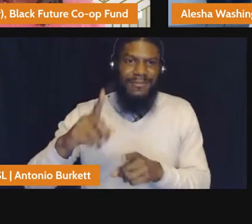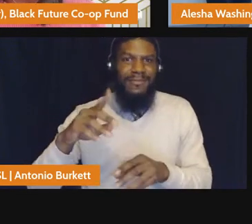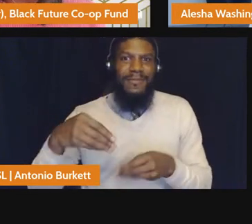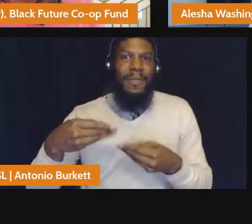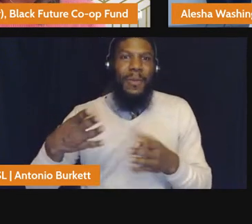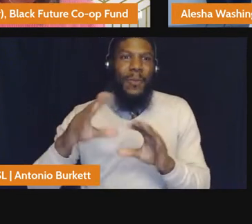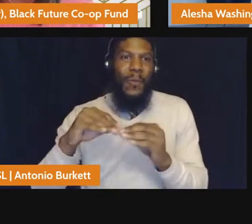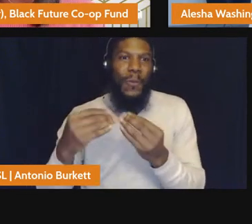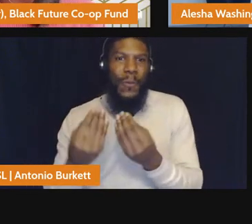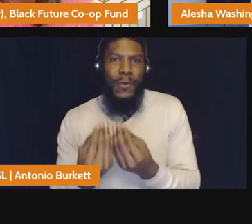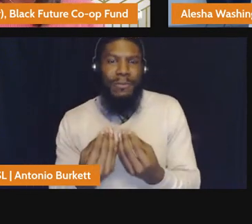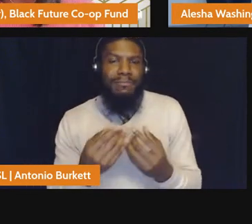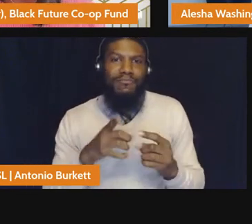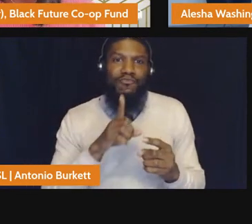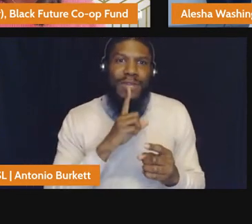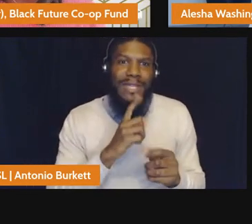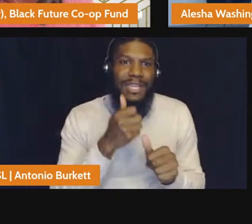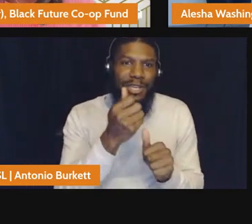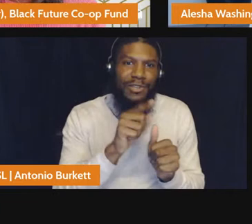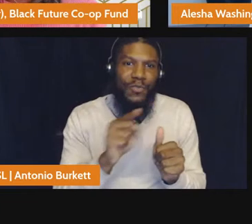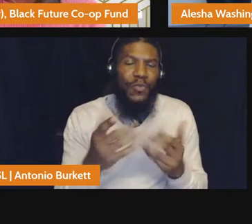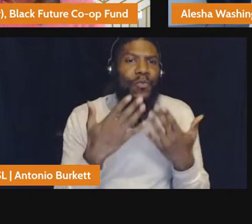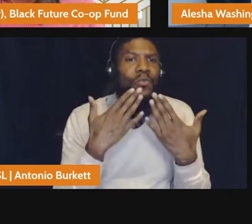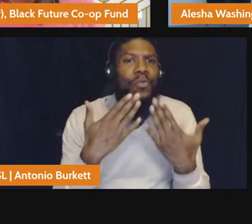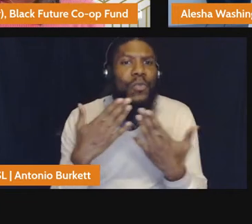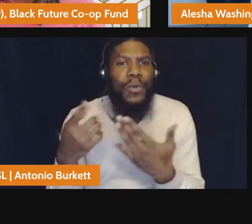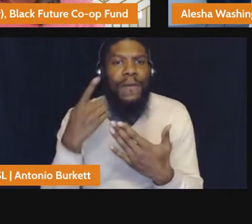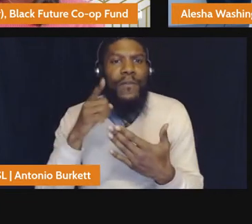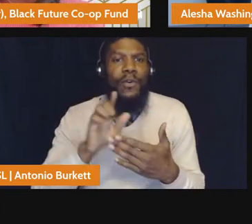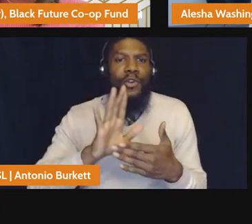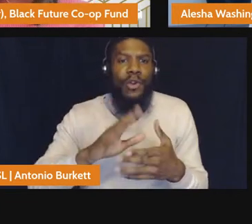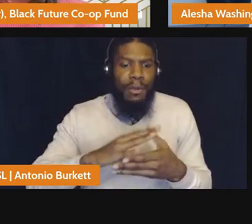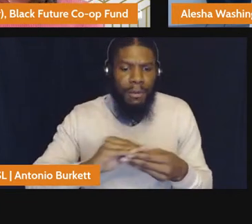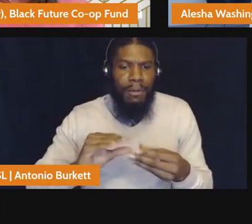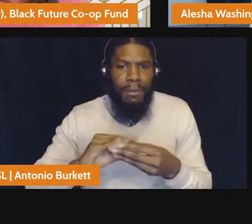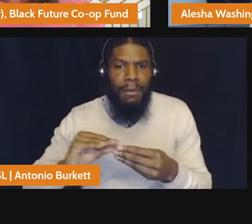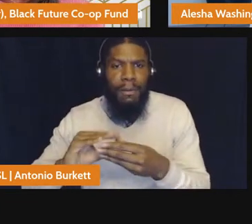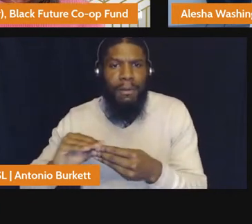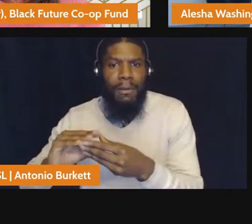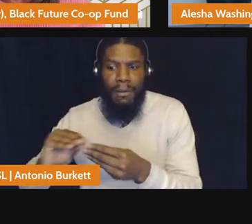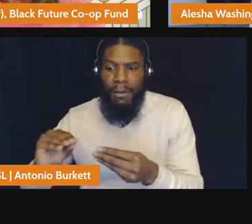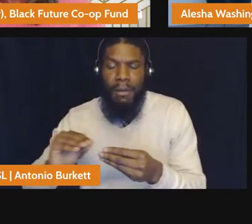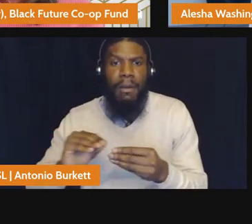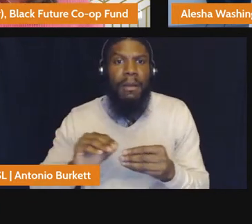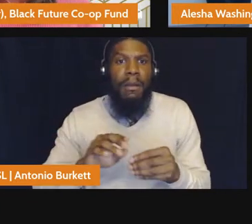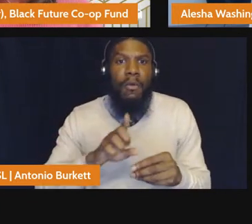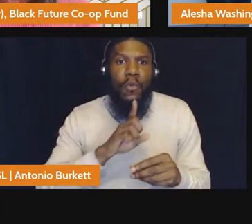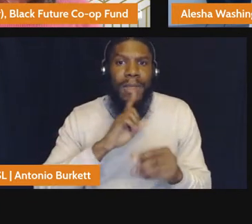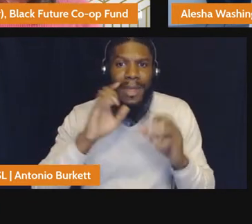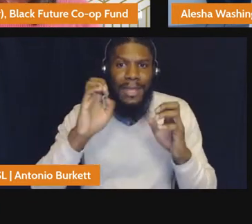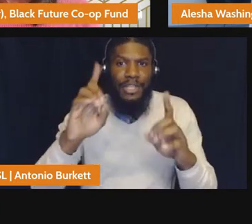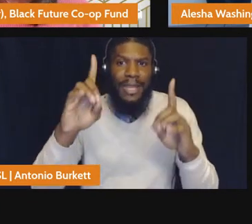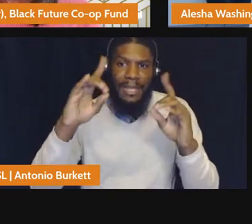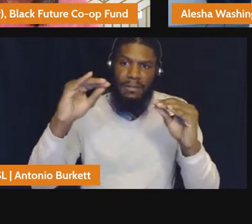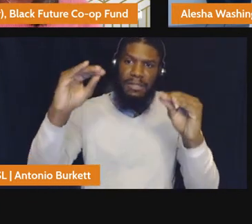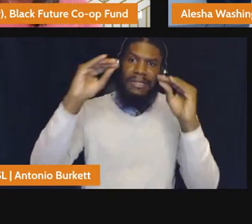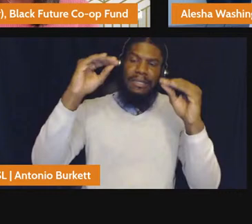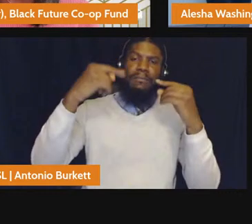all again. I just can't thank you enough for what you're sharing. That's educating not only me, but